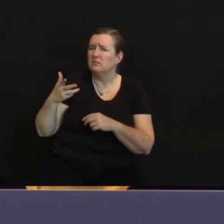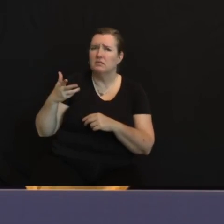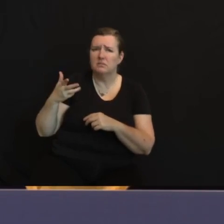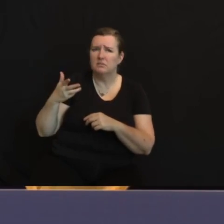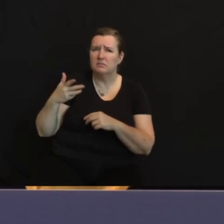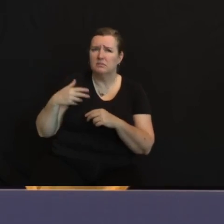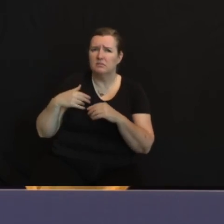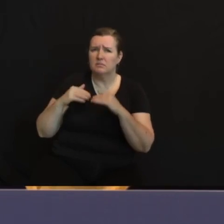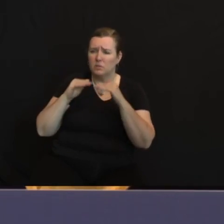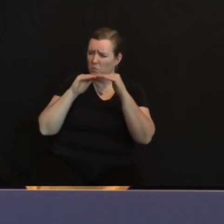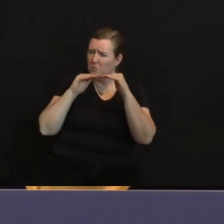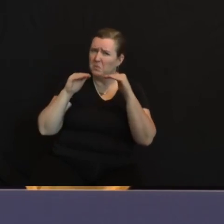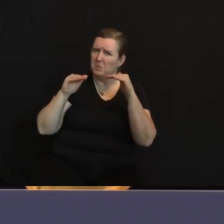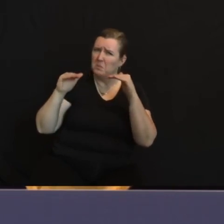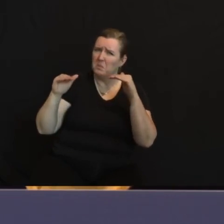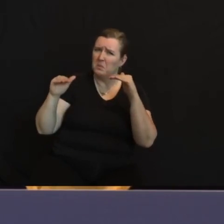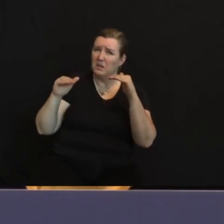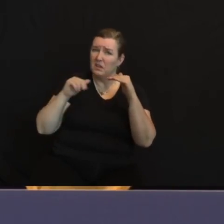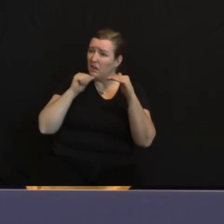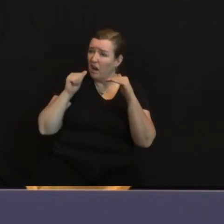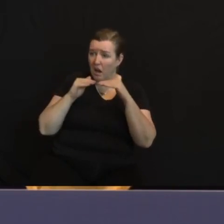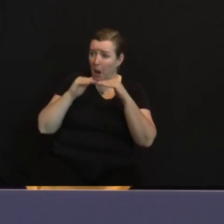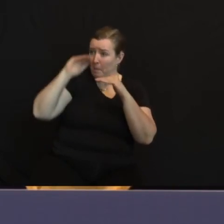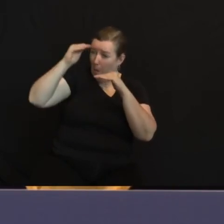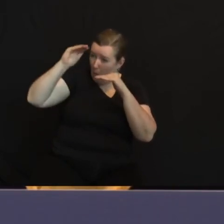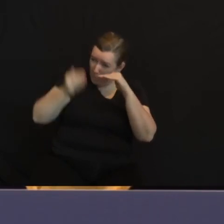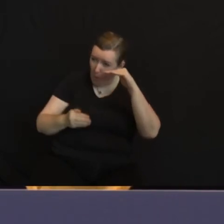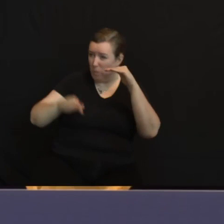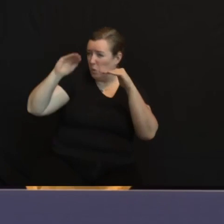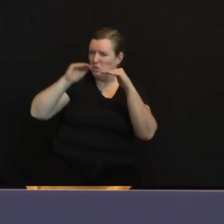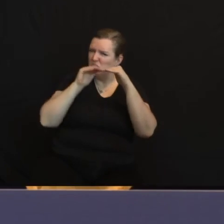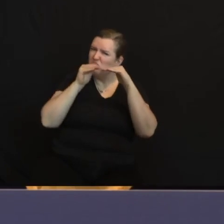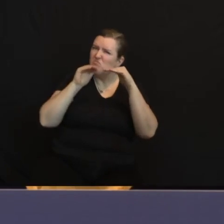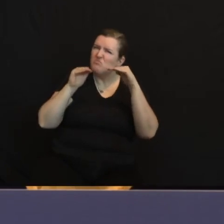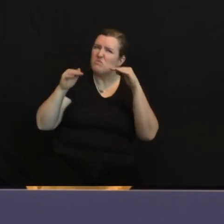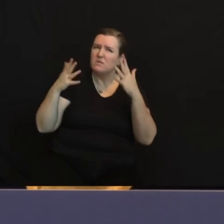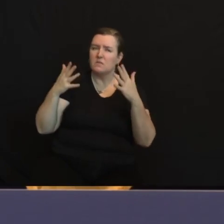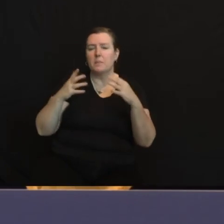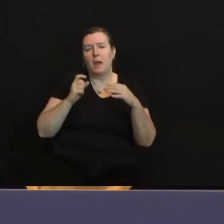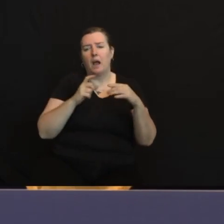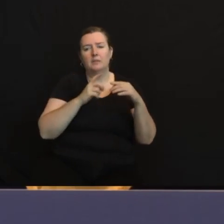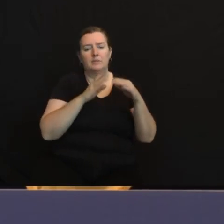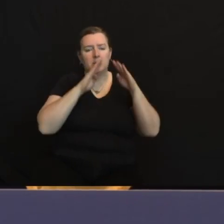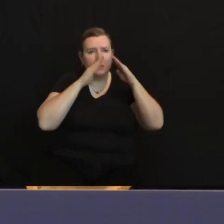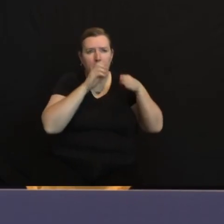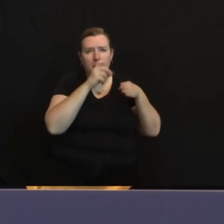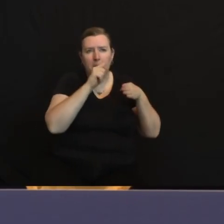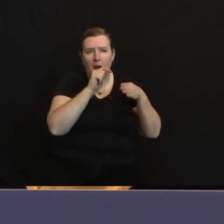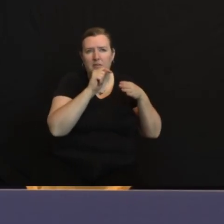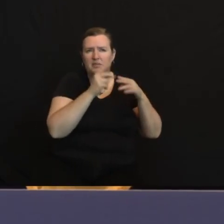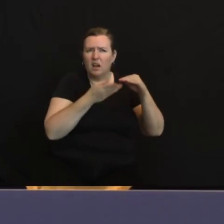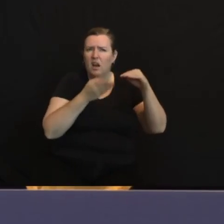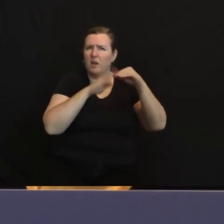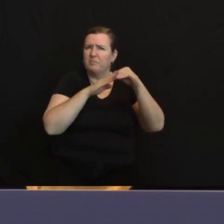a tight range nor going up, spot positivity that's up relative to a couple weeks ago but is still among the